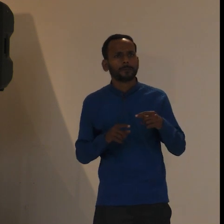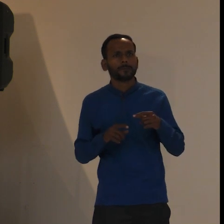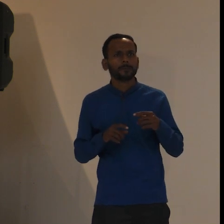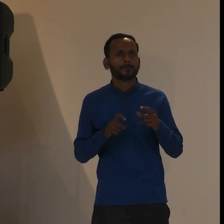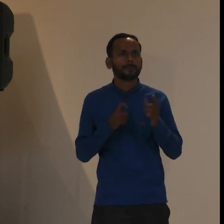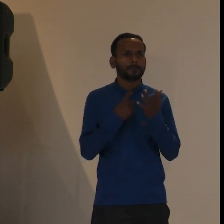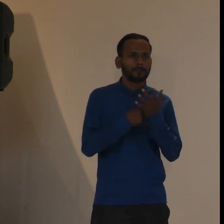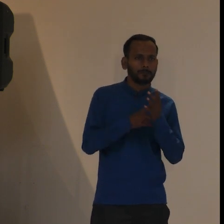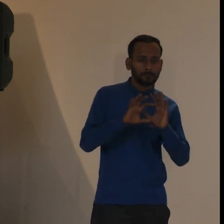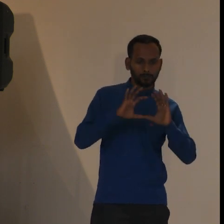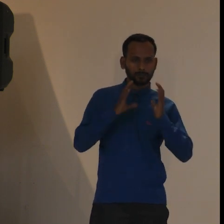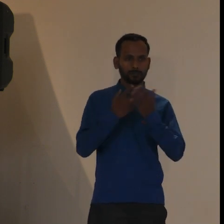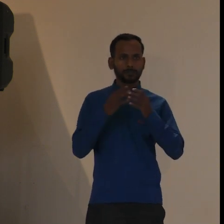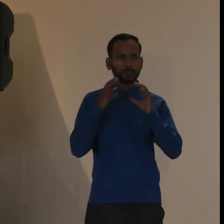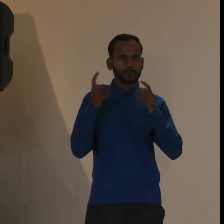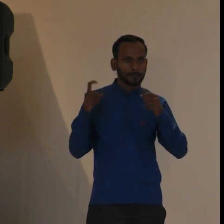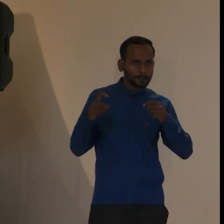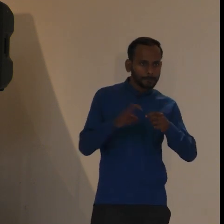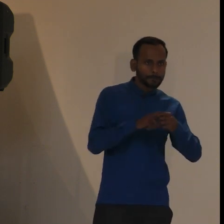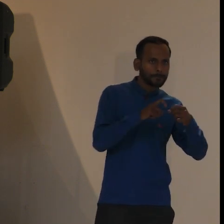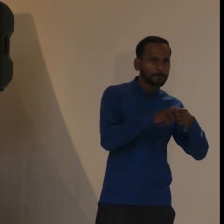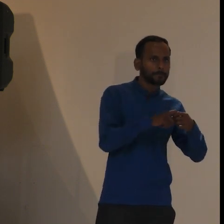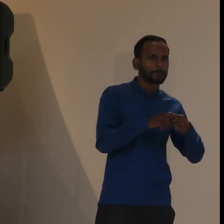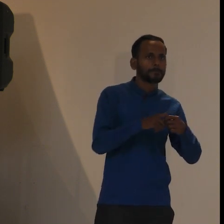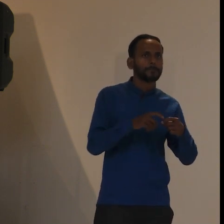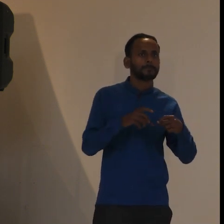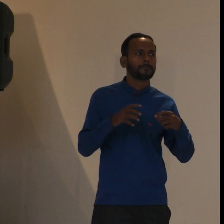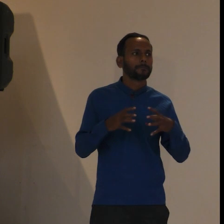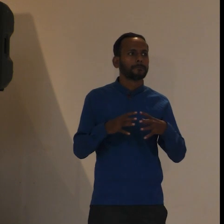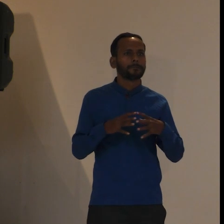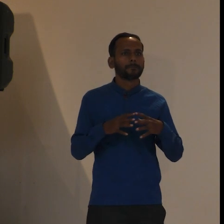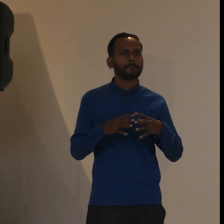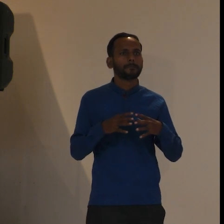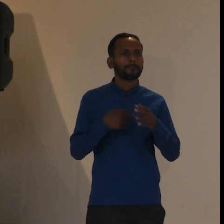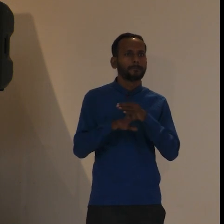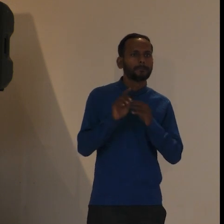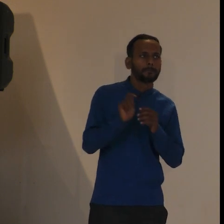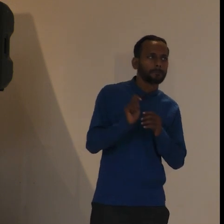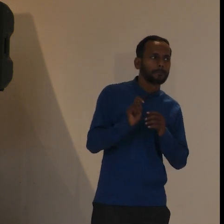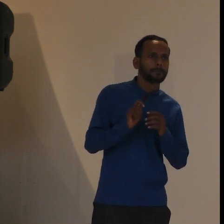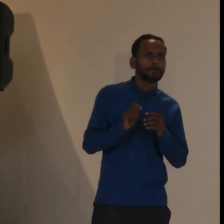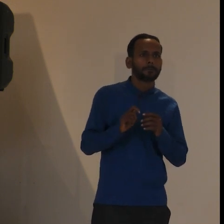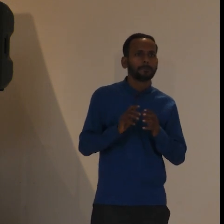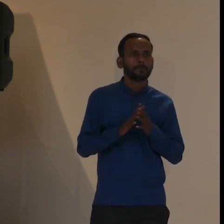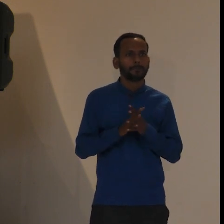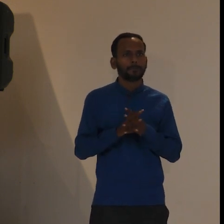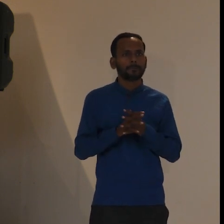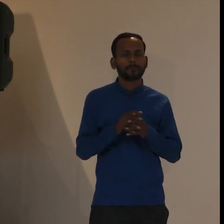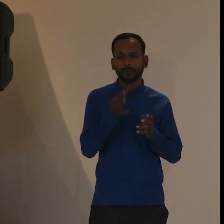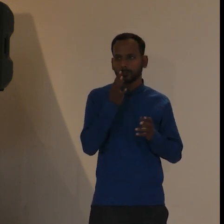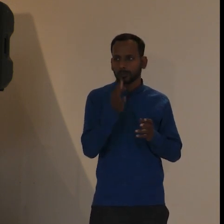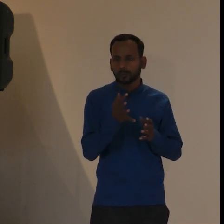of people to everyday objects of religion, they don't see it as a work of art. Frankly, I don't agree. I mean, if that was